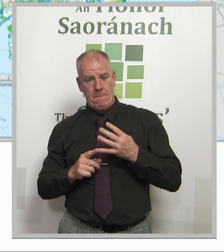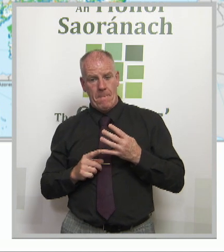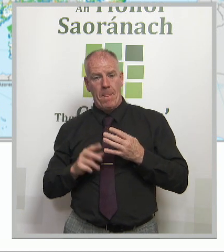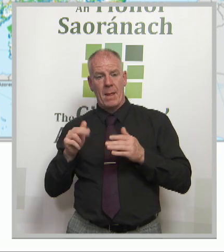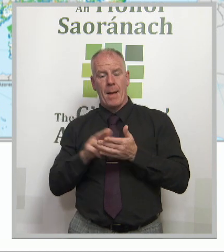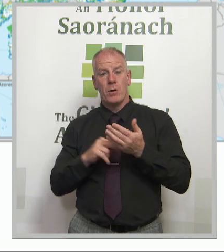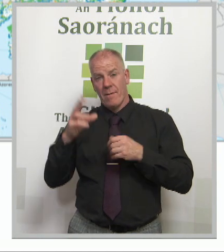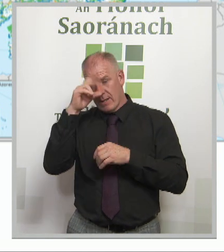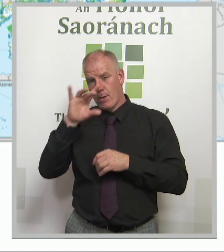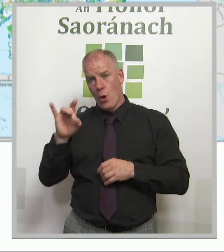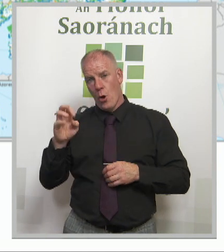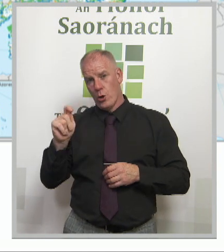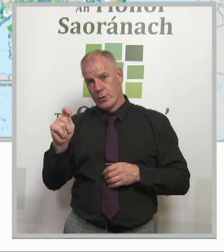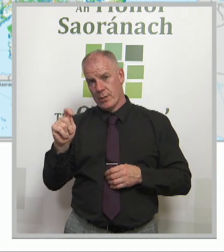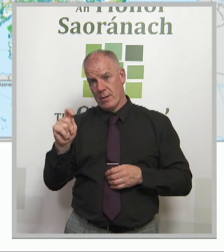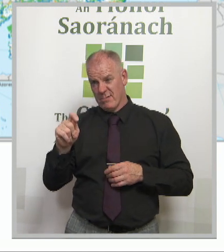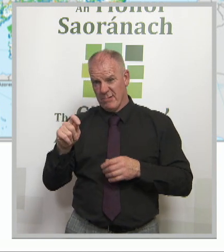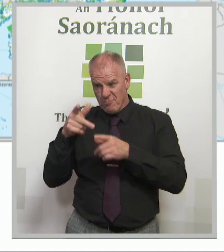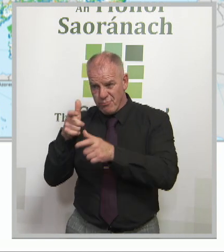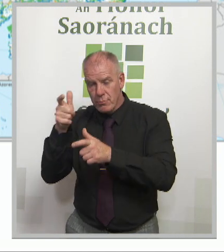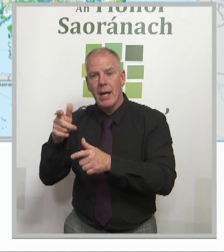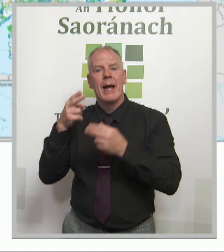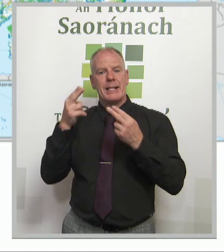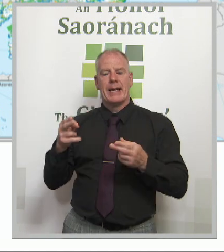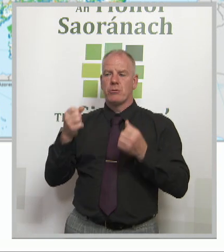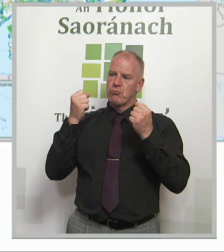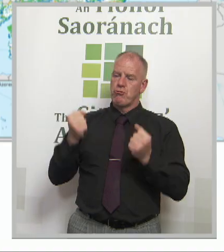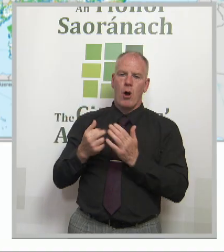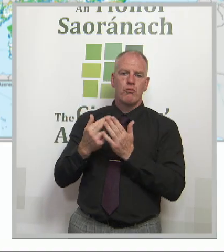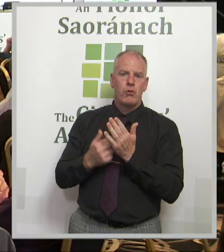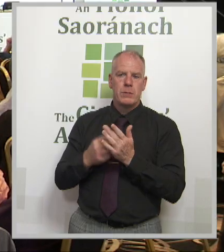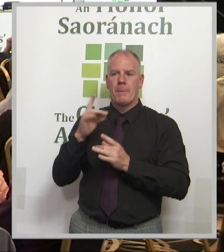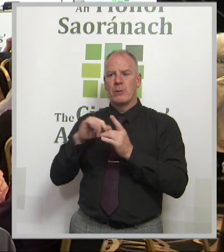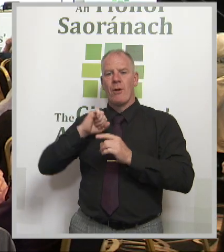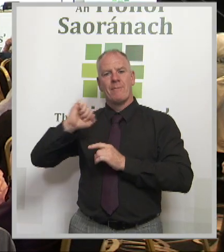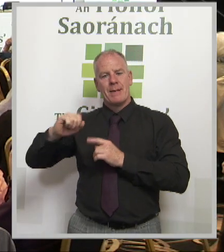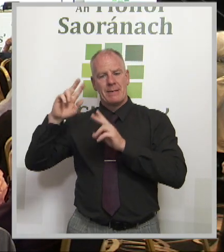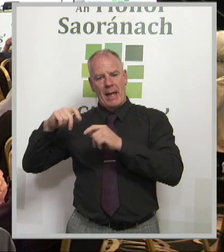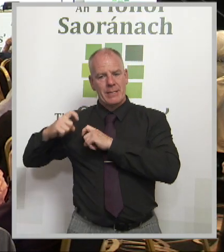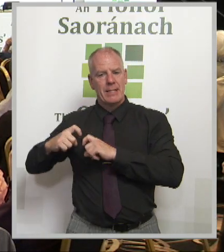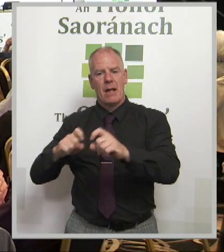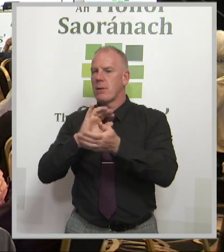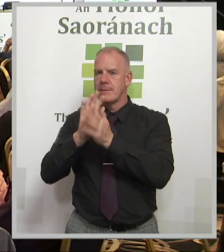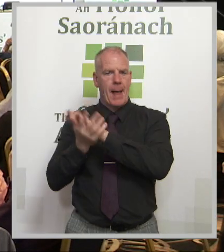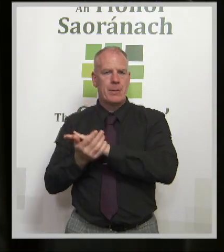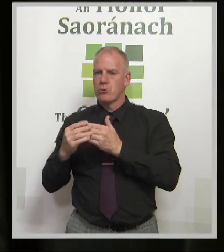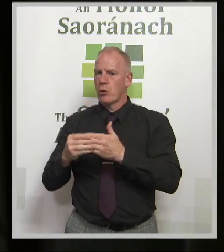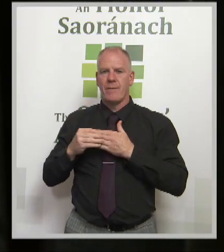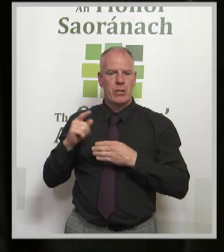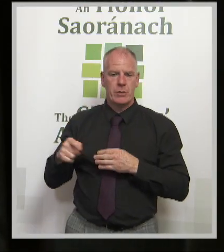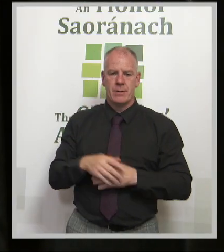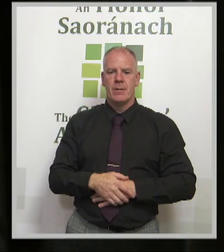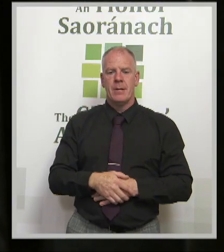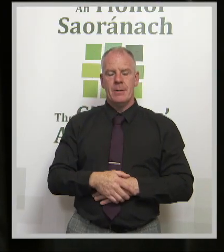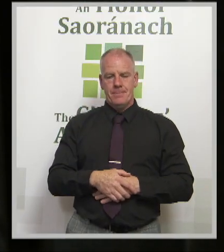case of hunting, there needs to be good rules to ensure that these practices are sustainable and not damaging to conservation. And